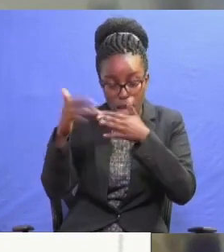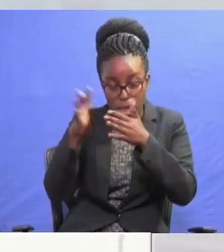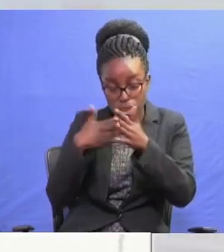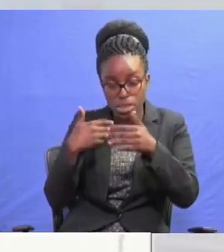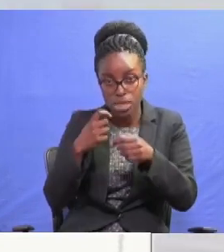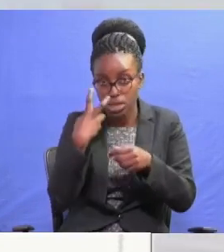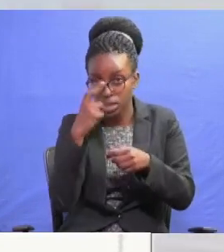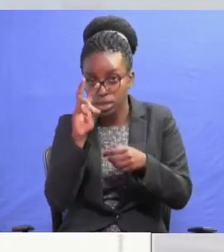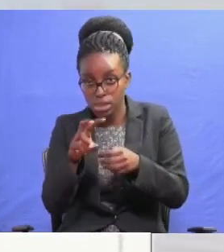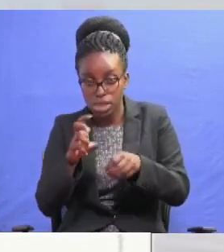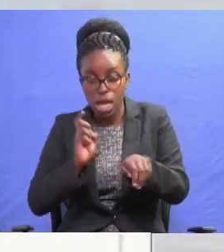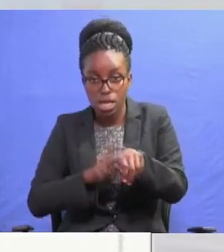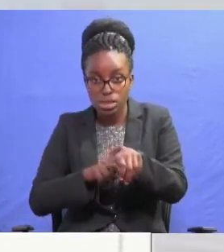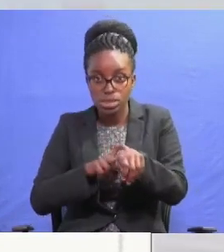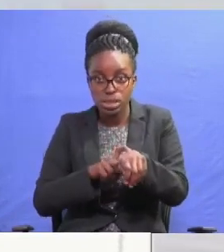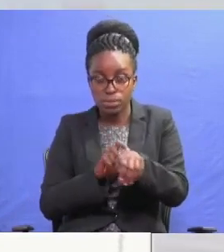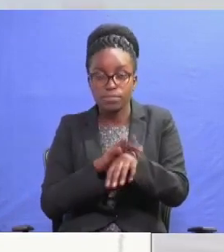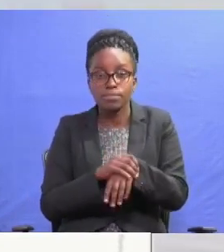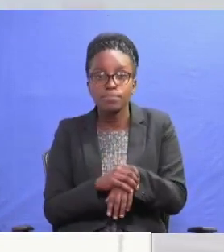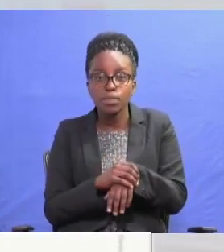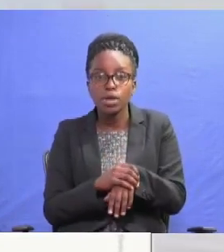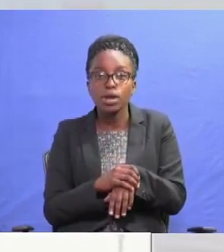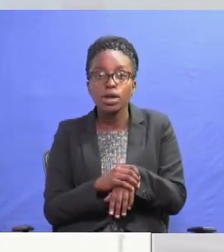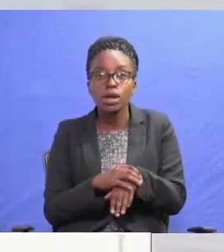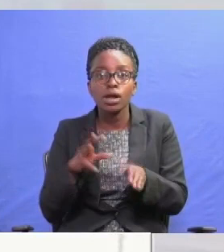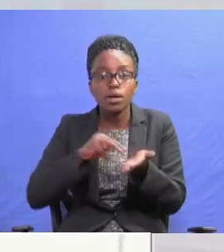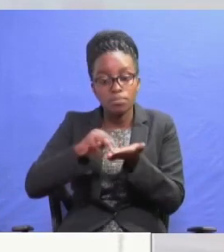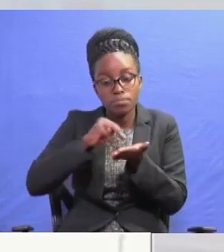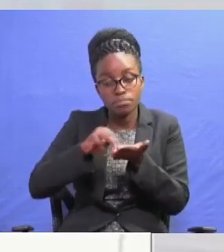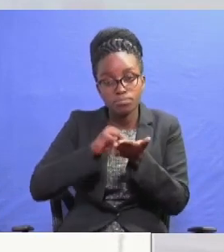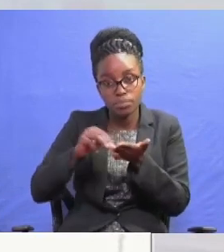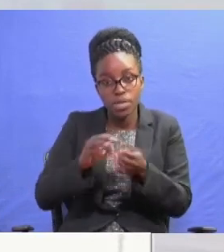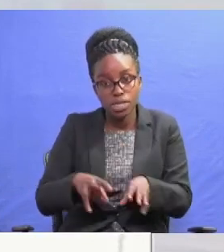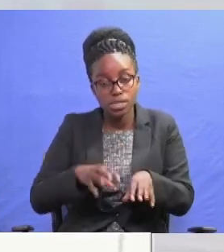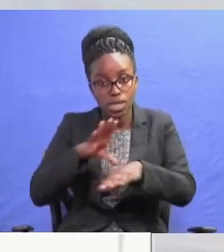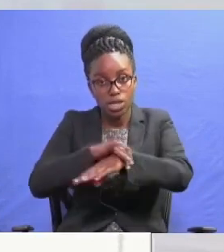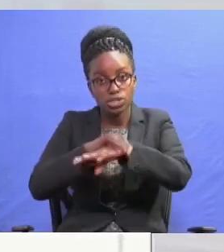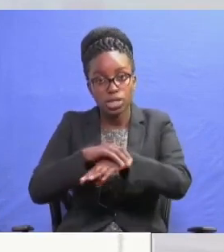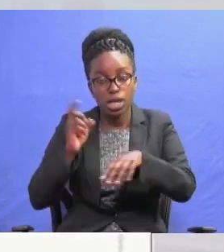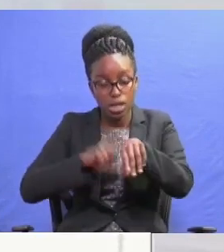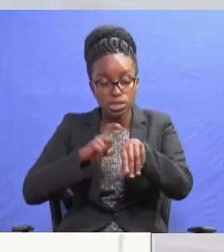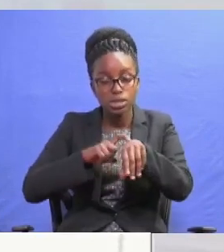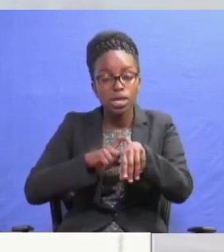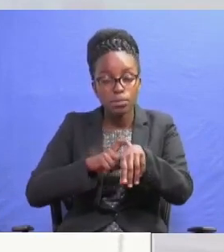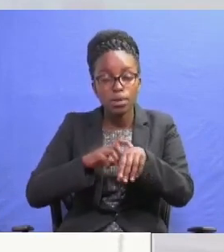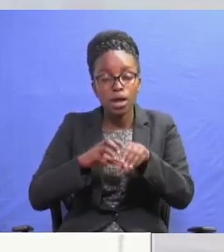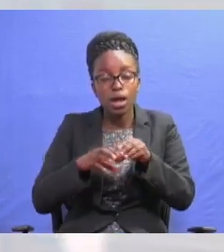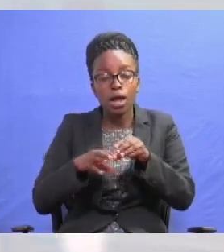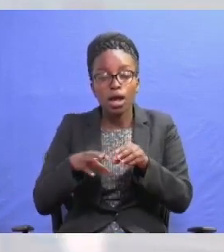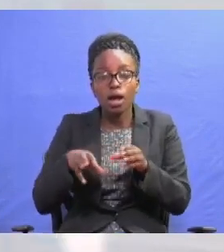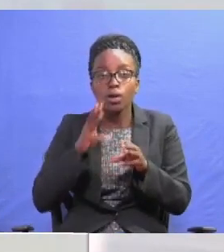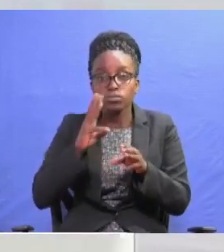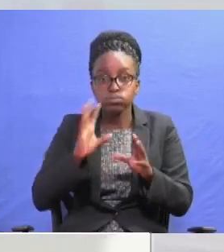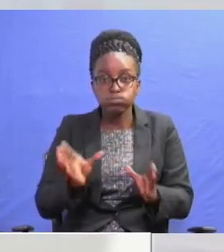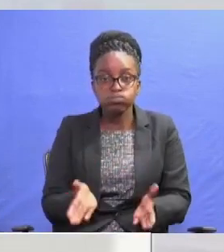received the signals this time that the Indian Ocean is generating a lot of vapor, and the vapor is